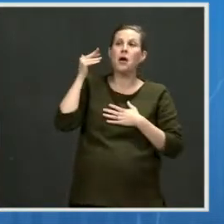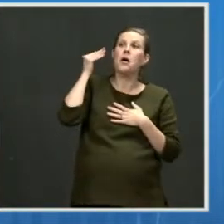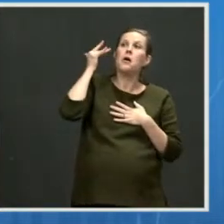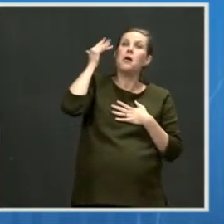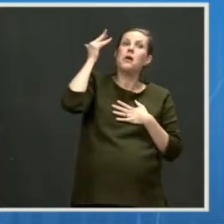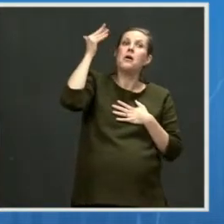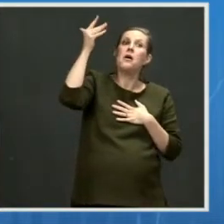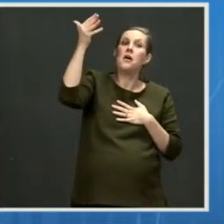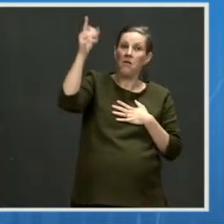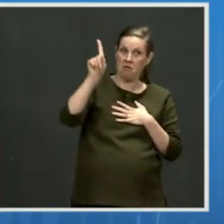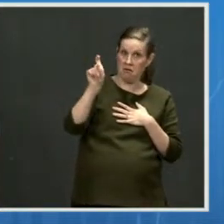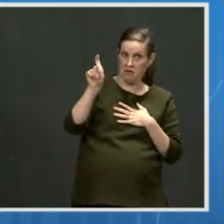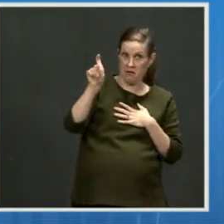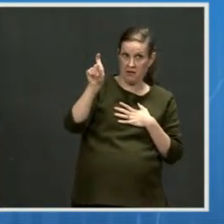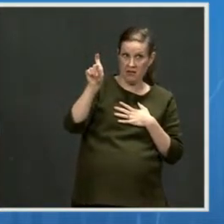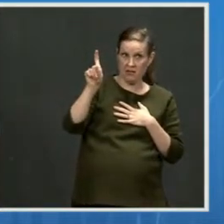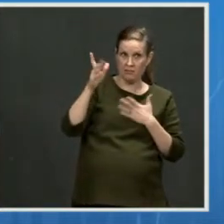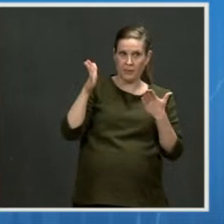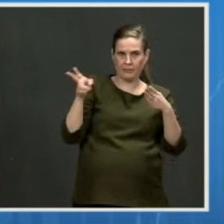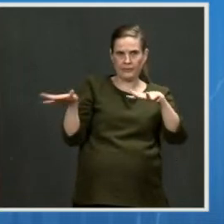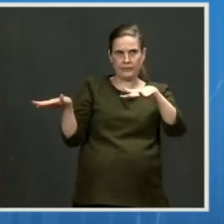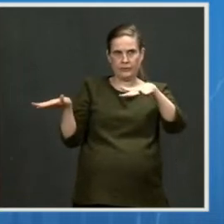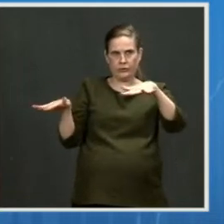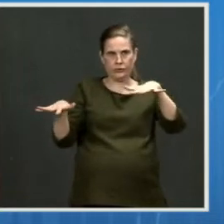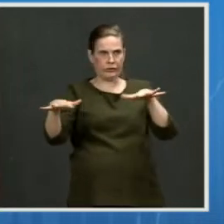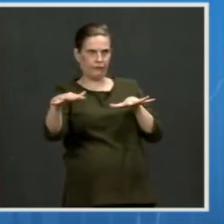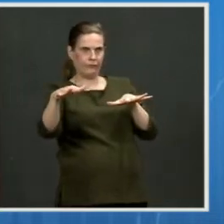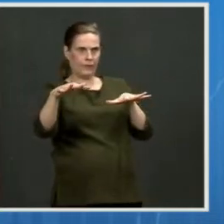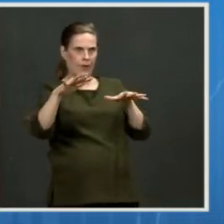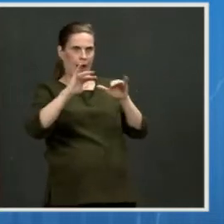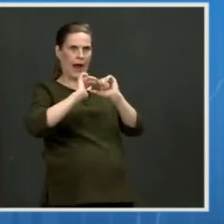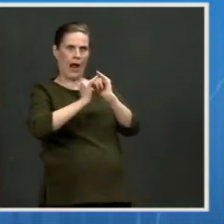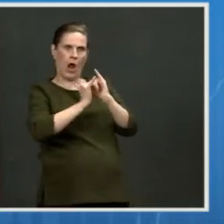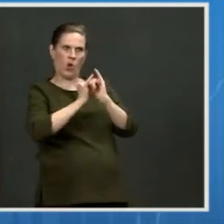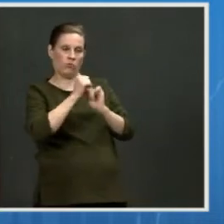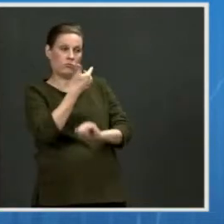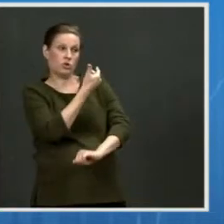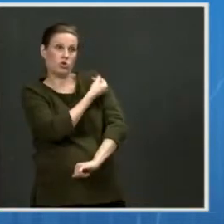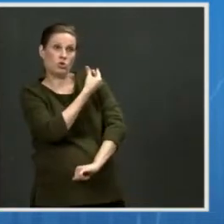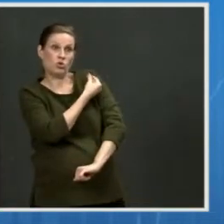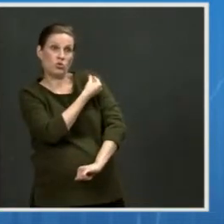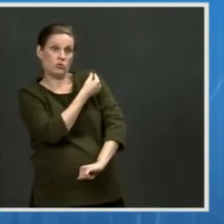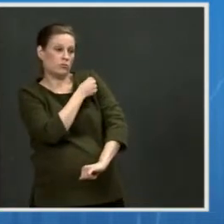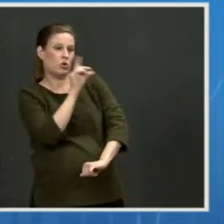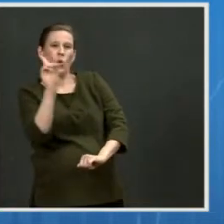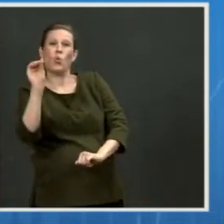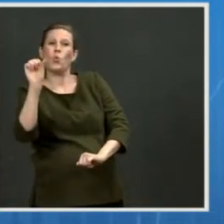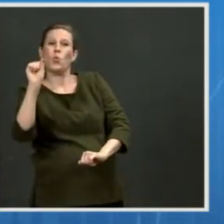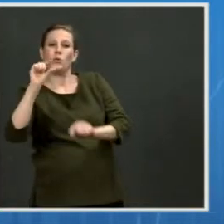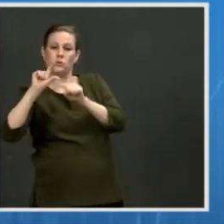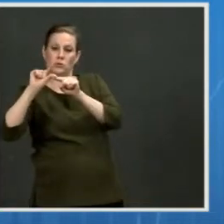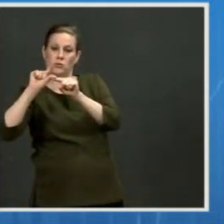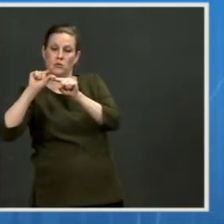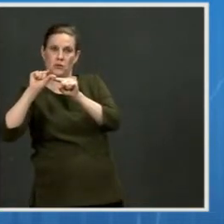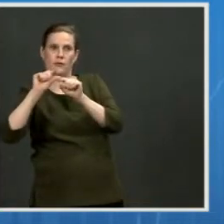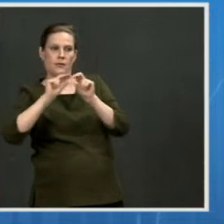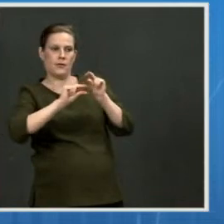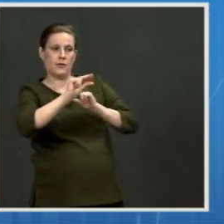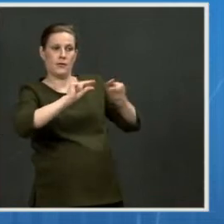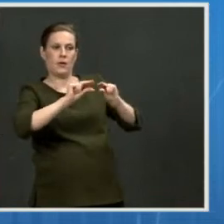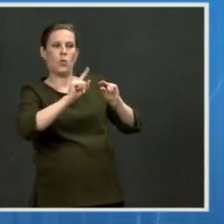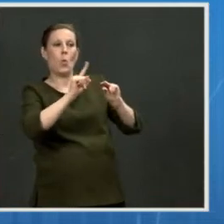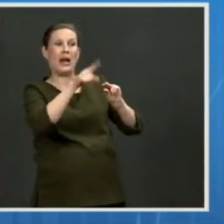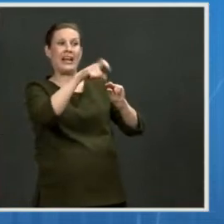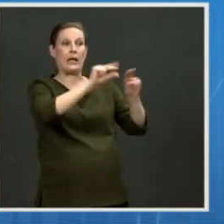a shift in the allocation of vaccine doses based on demand rather than simply on